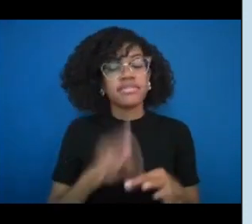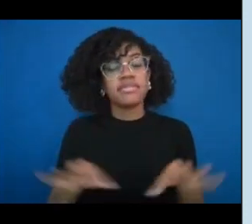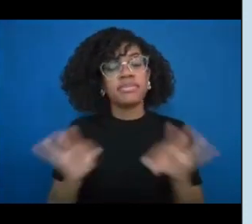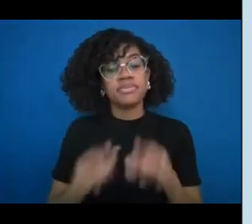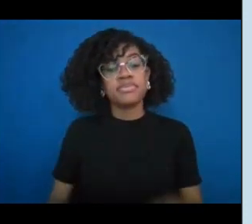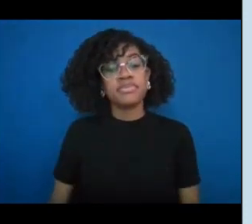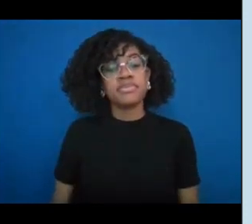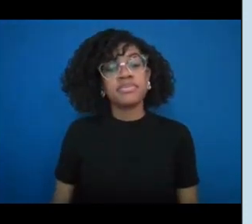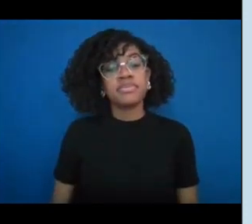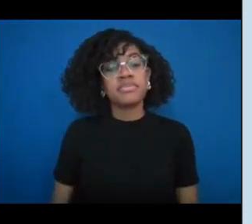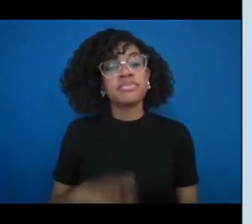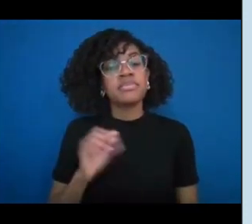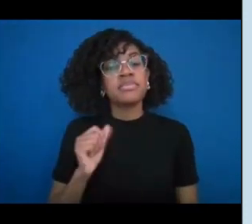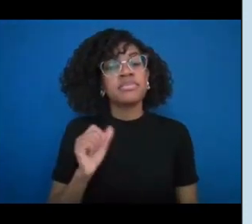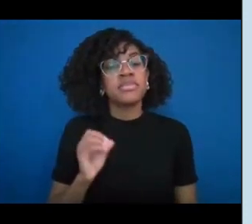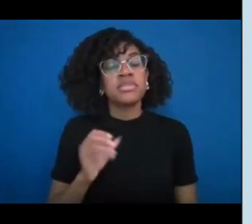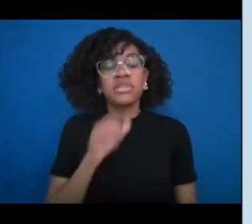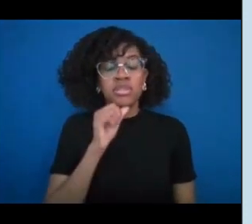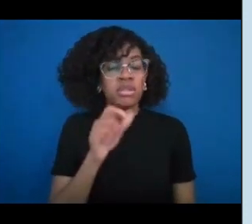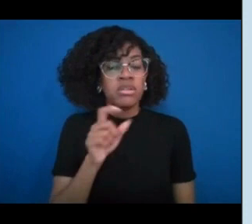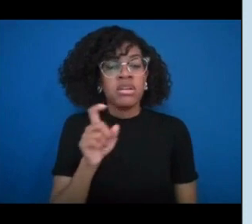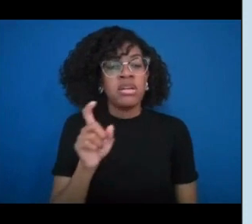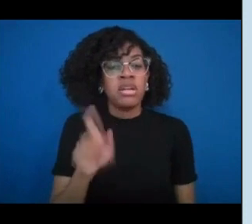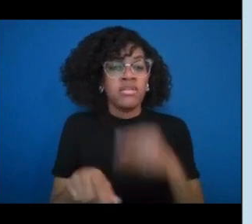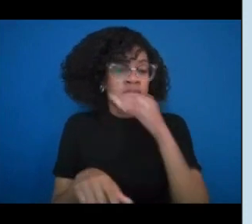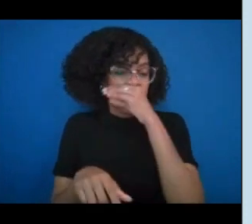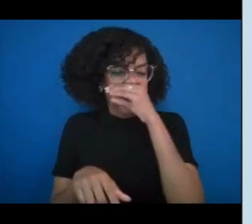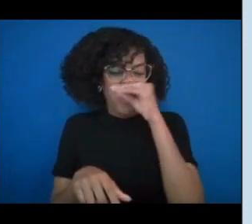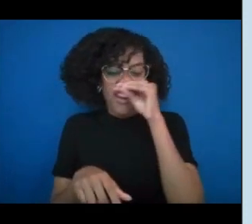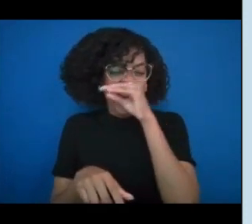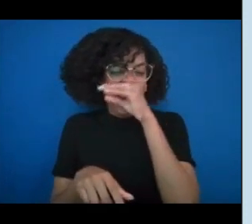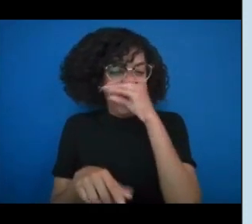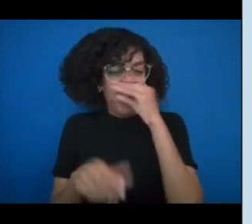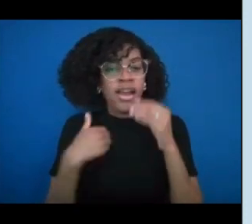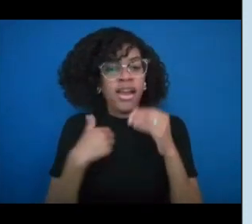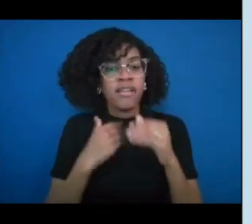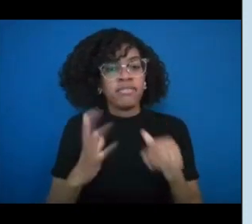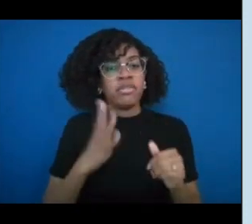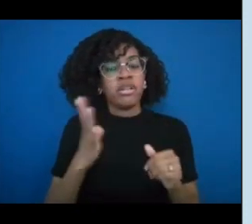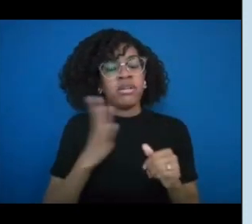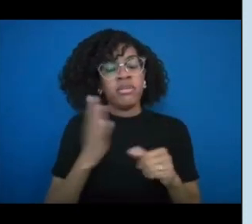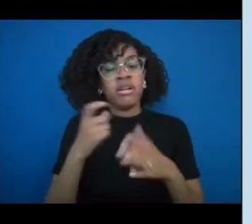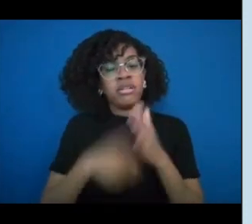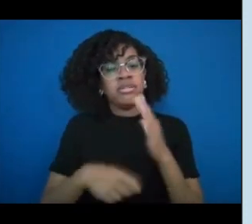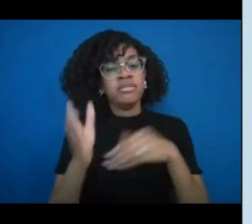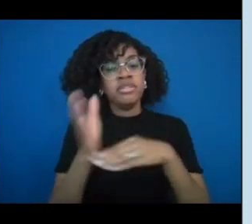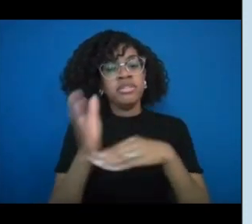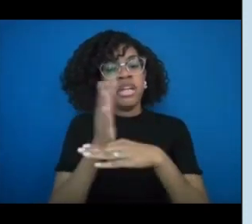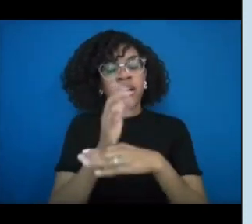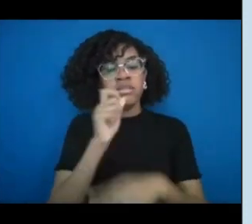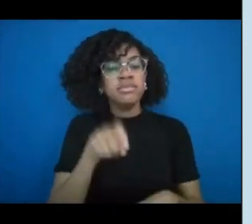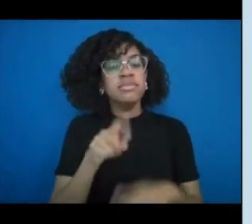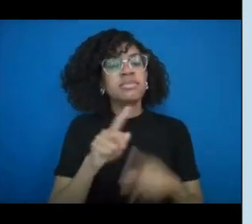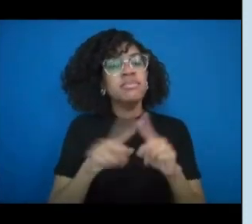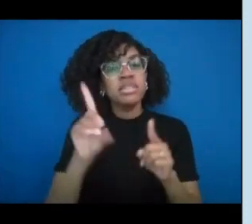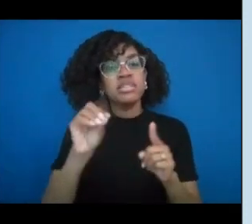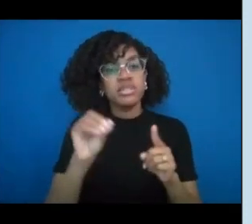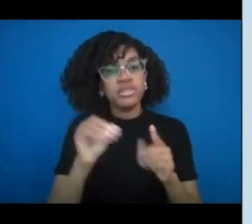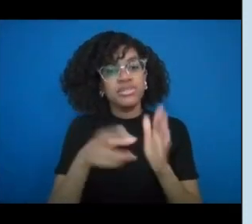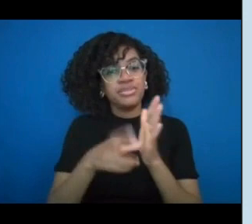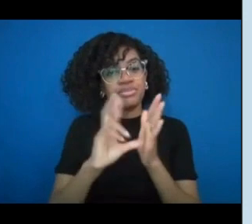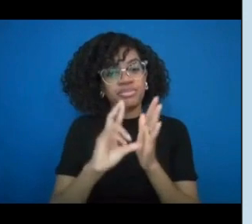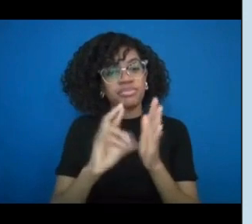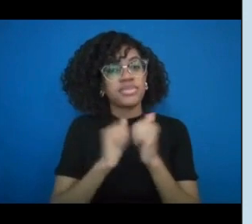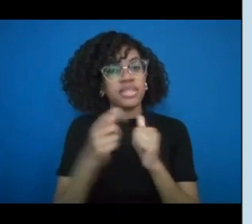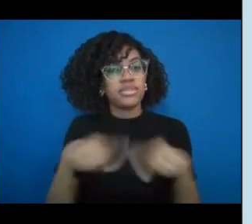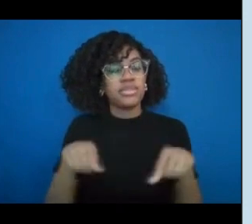So you don't have to have formal cost sharing, but do look at how you can bring